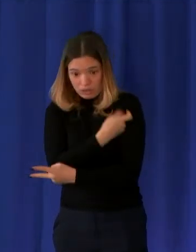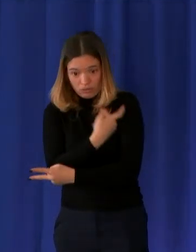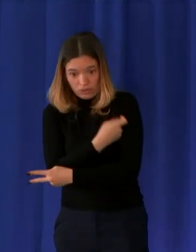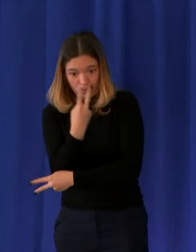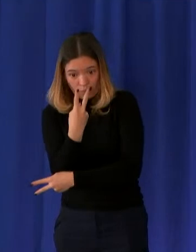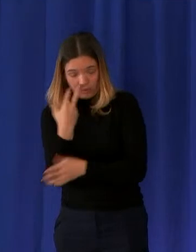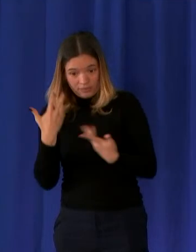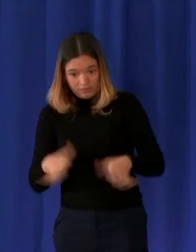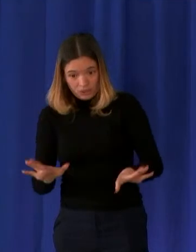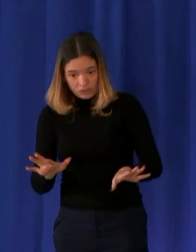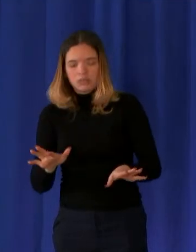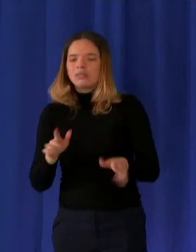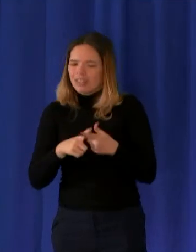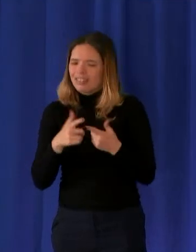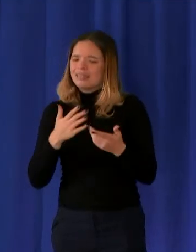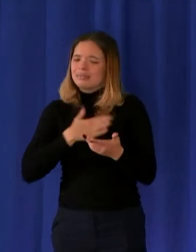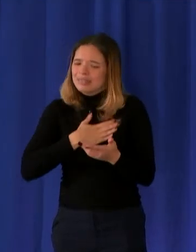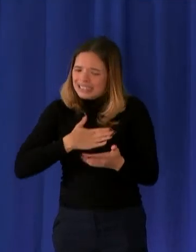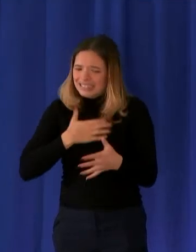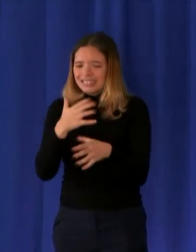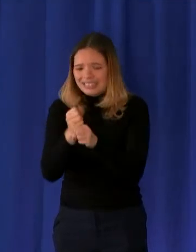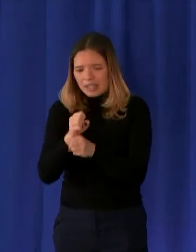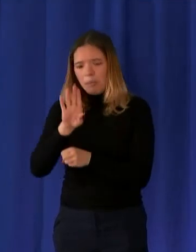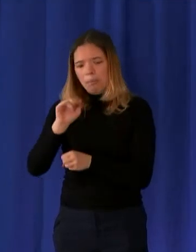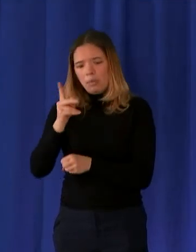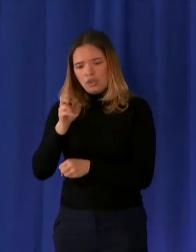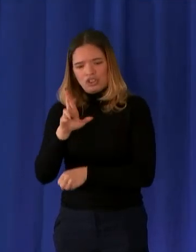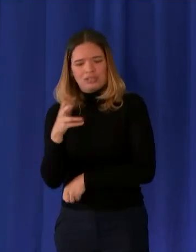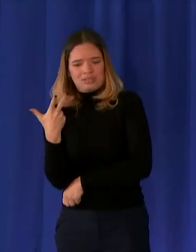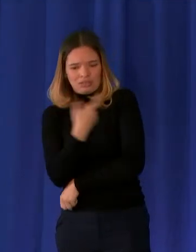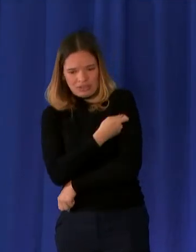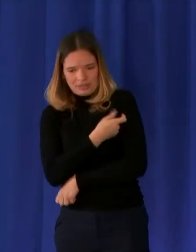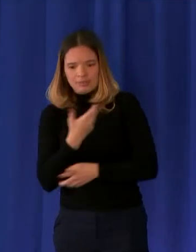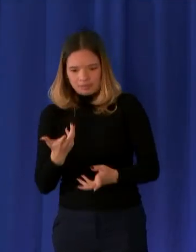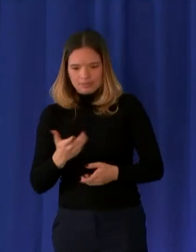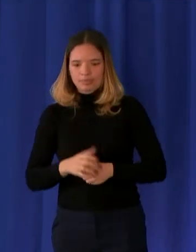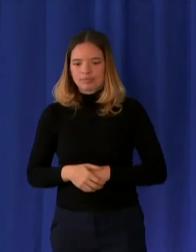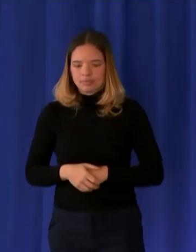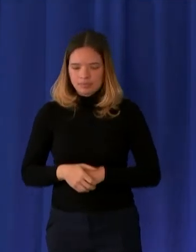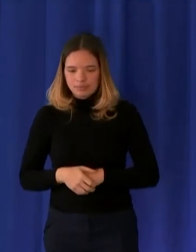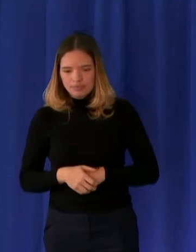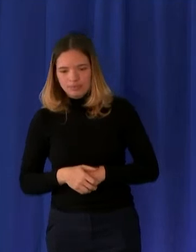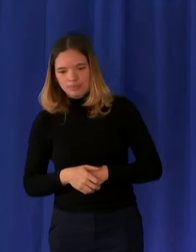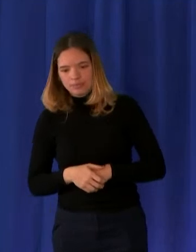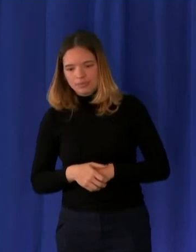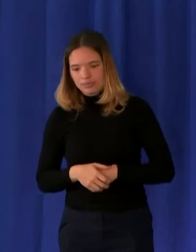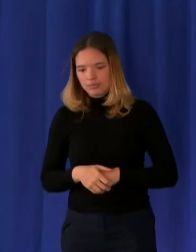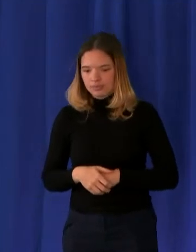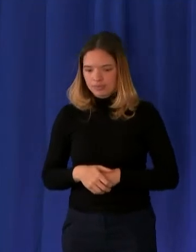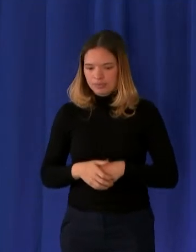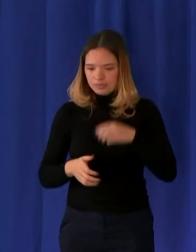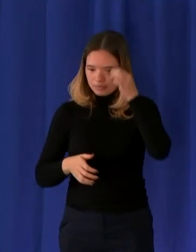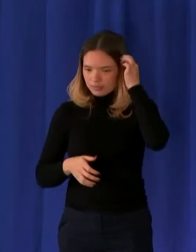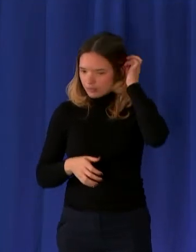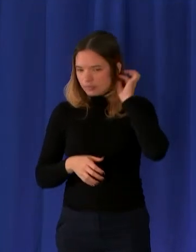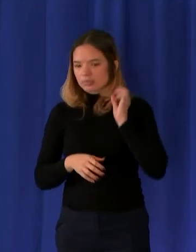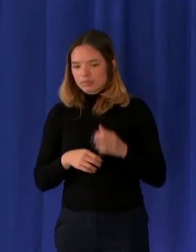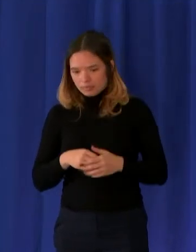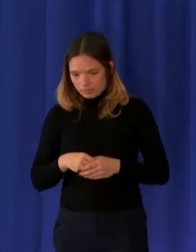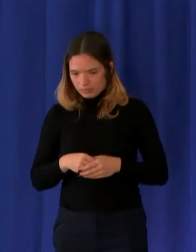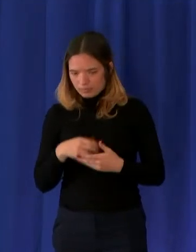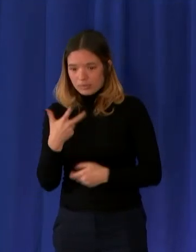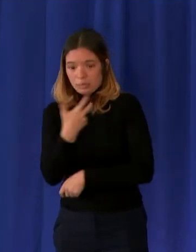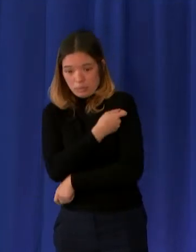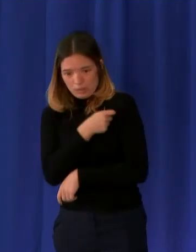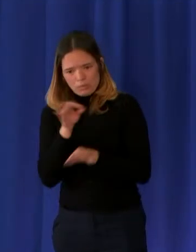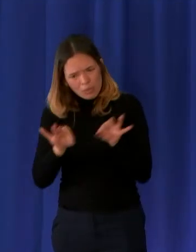to understand the importance of getting boosted. Another way on the next slide to show the importance of getting boosted,